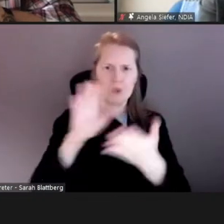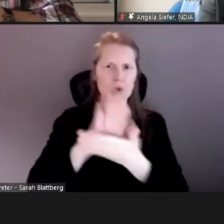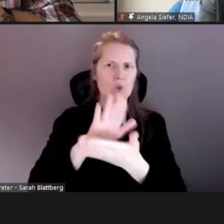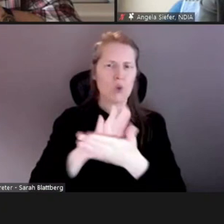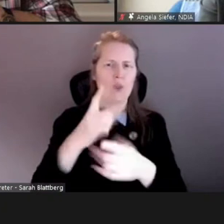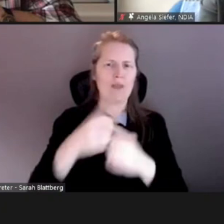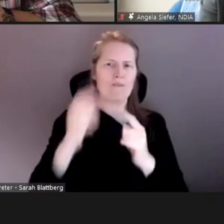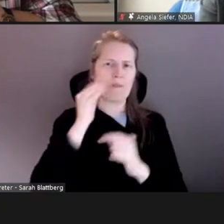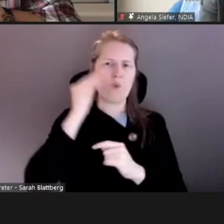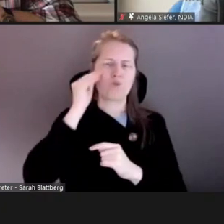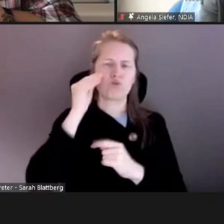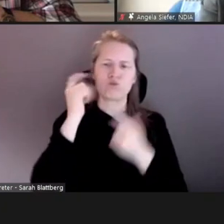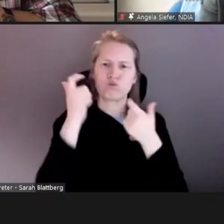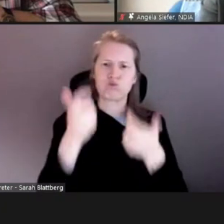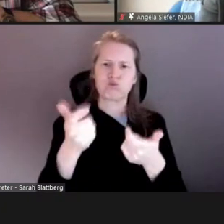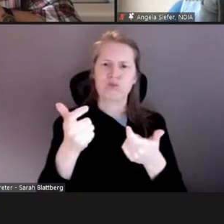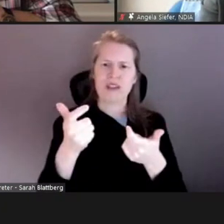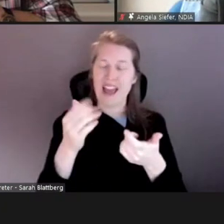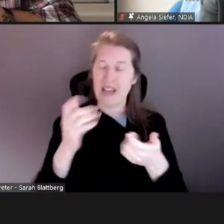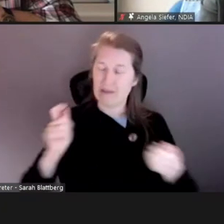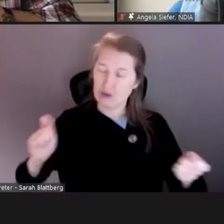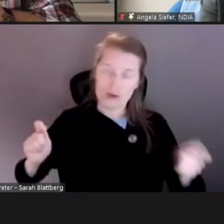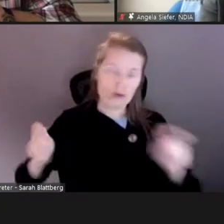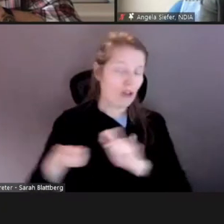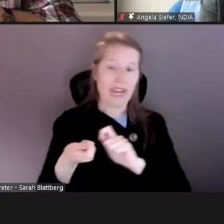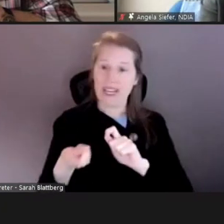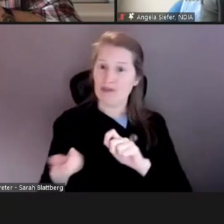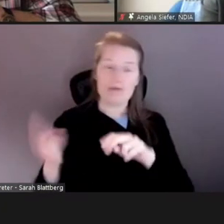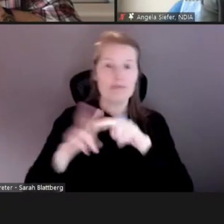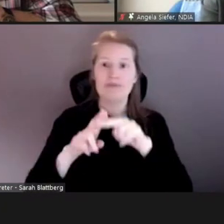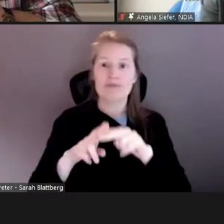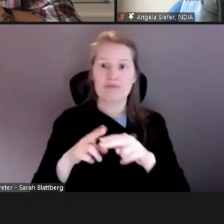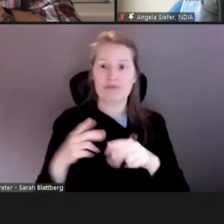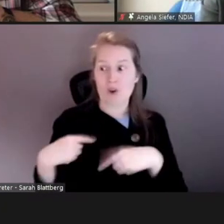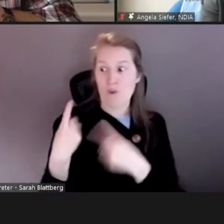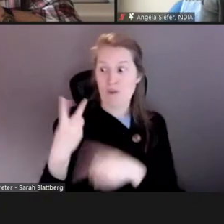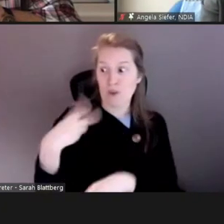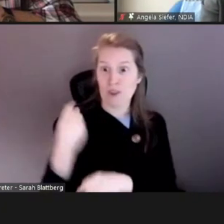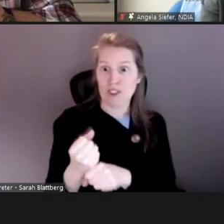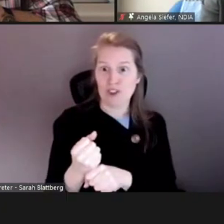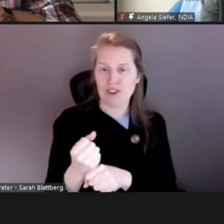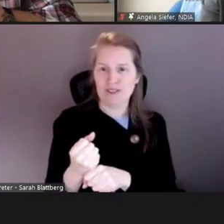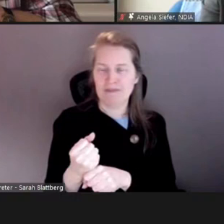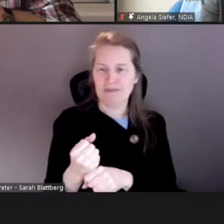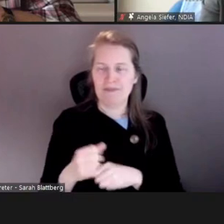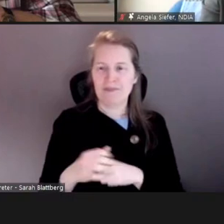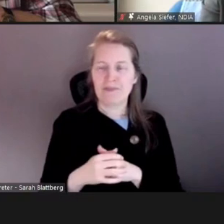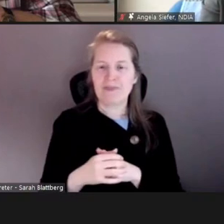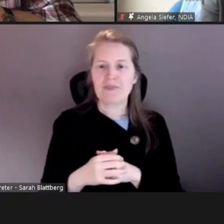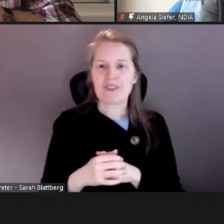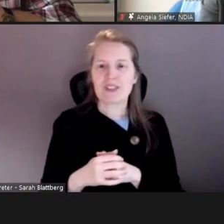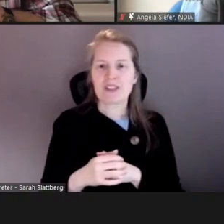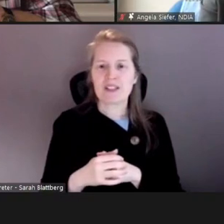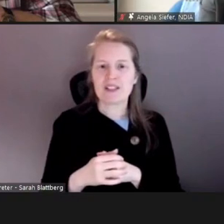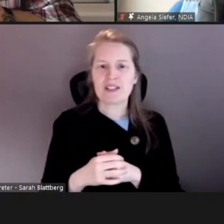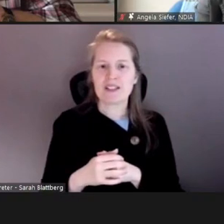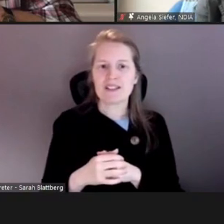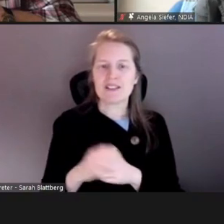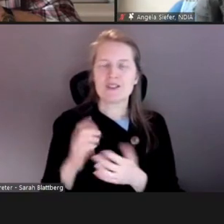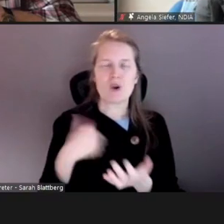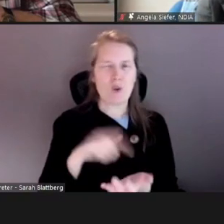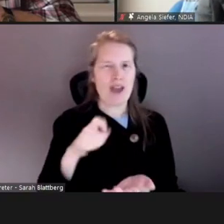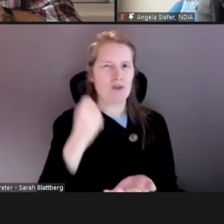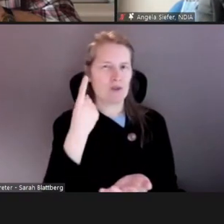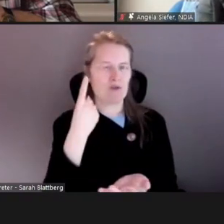home jumped up dramatically over the course of the past 2 years. So understanding that there